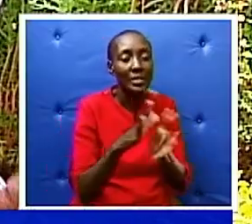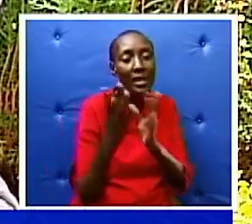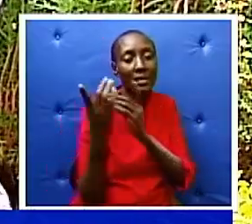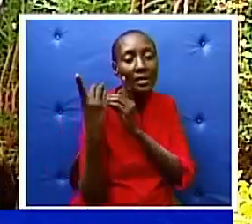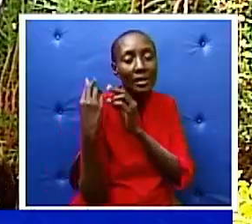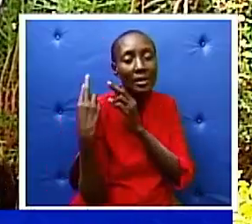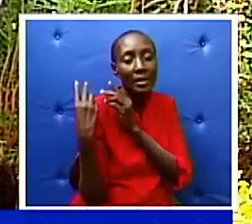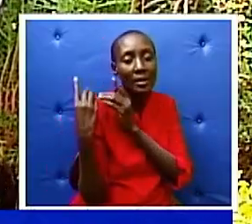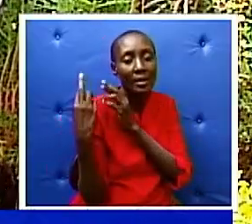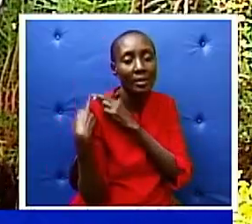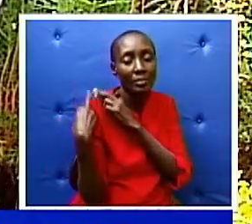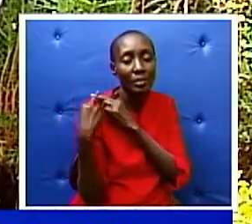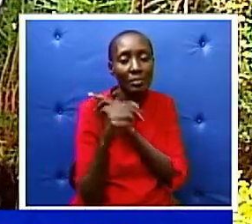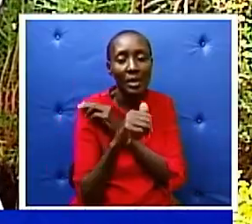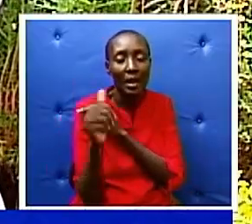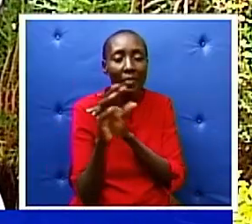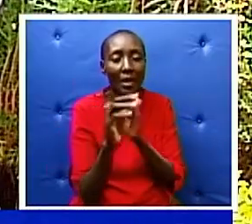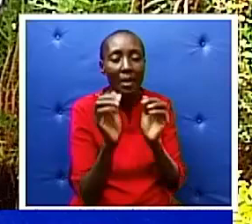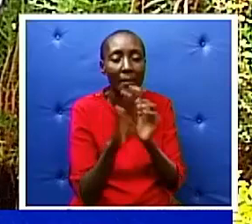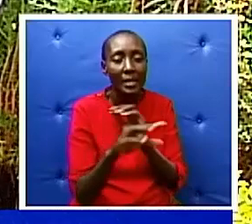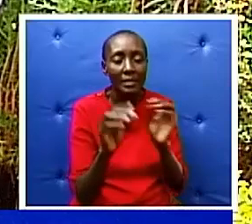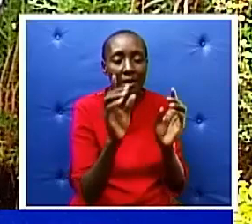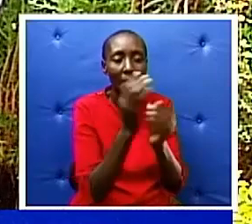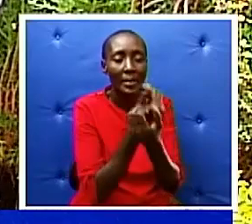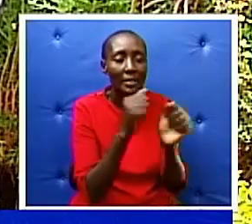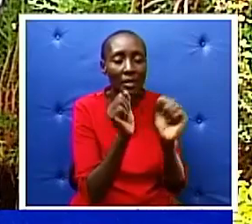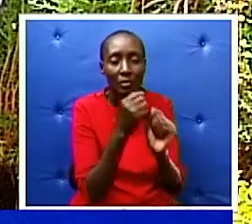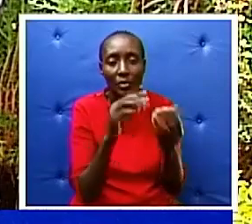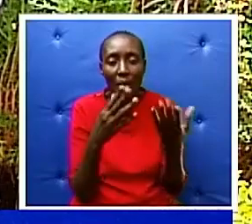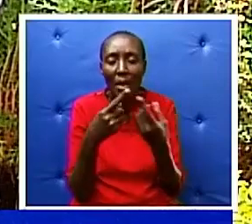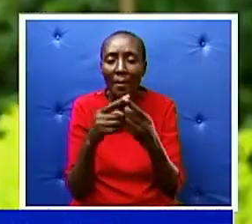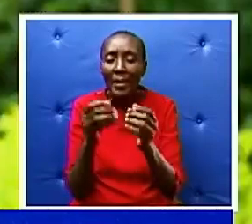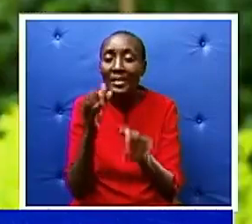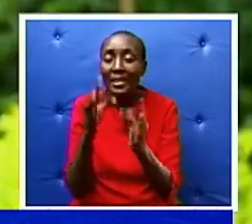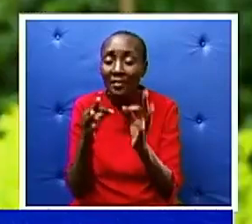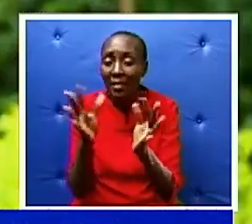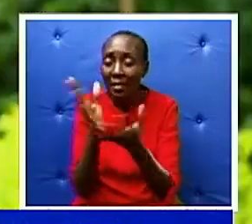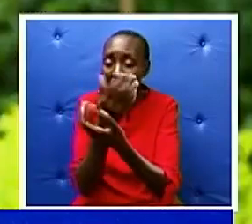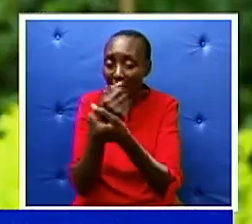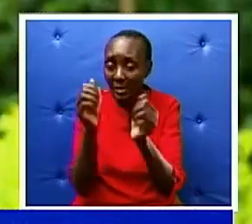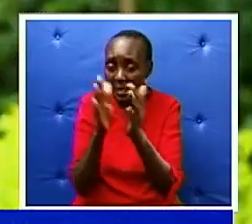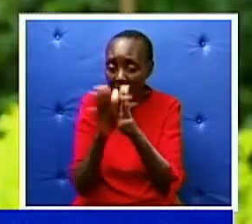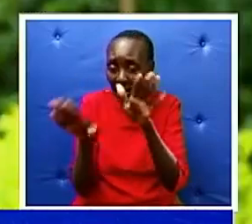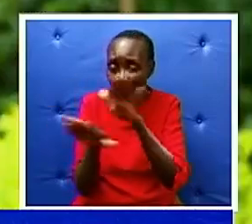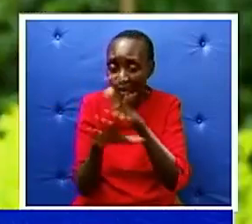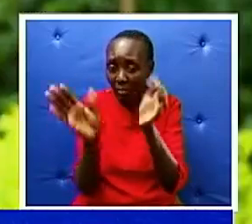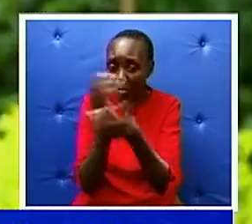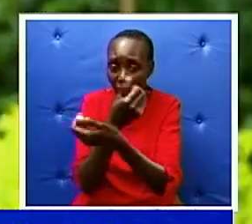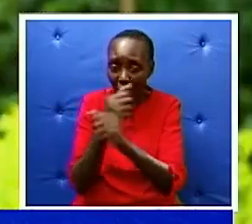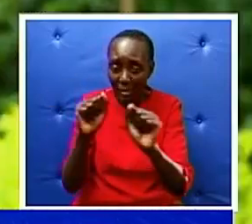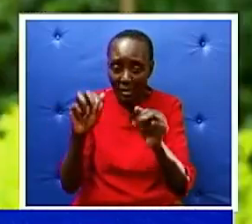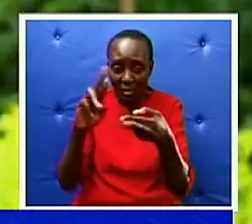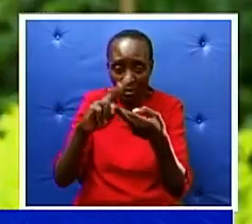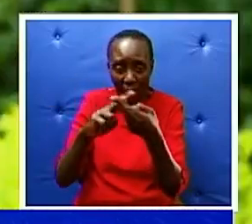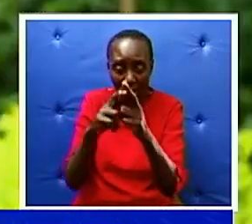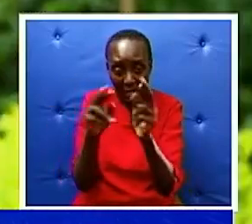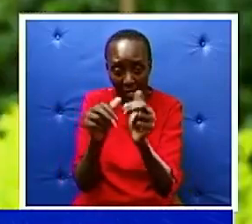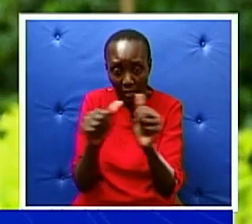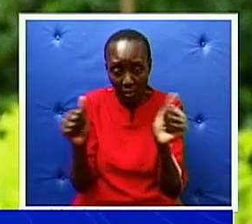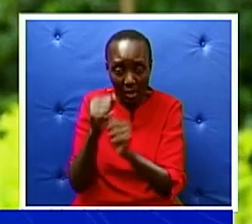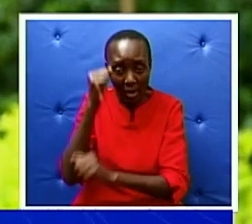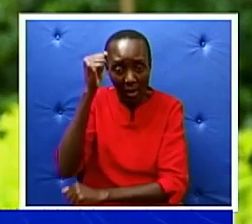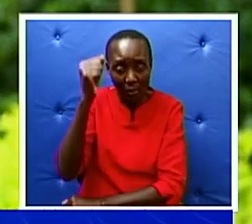the president will not be getting. If the president and the deputy president were in good terms politically,